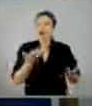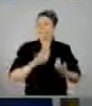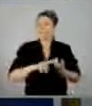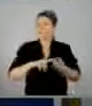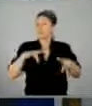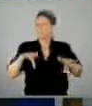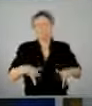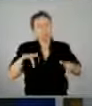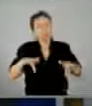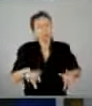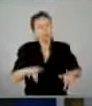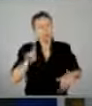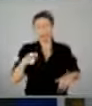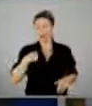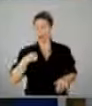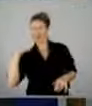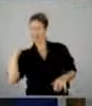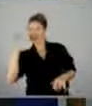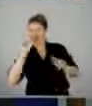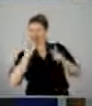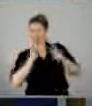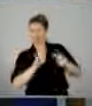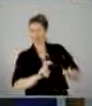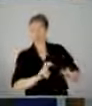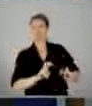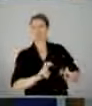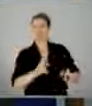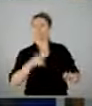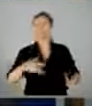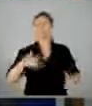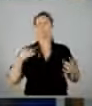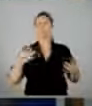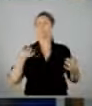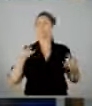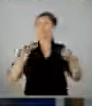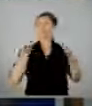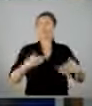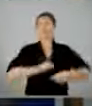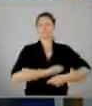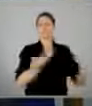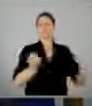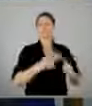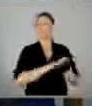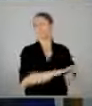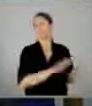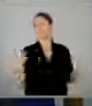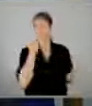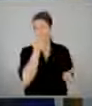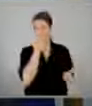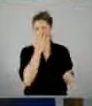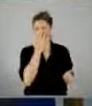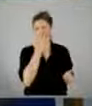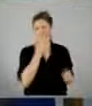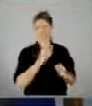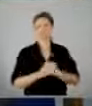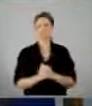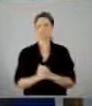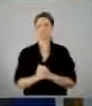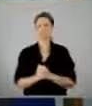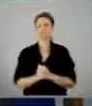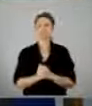no reason, and we felt there was no reason to limit its use to particular age groups. The second thing I want to tackle head on is